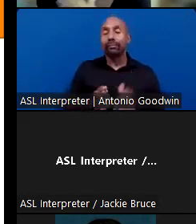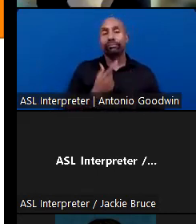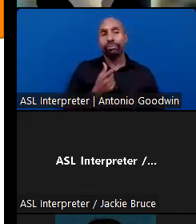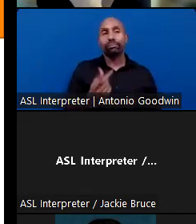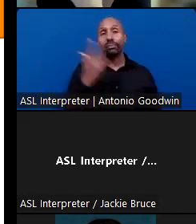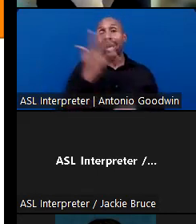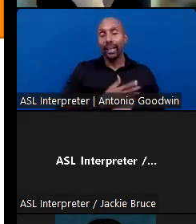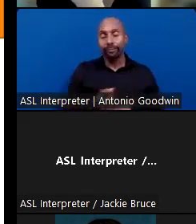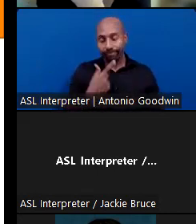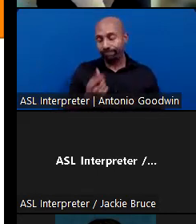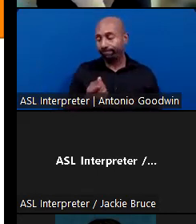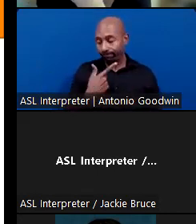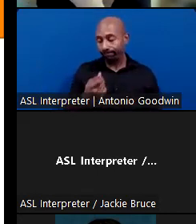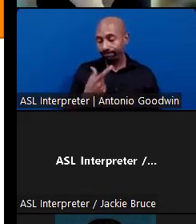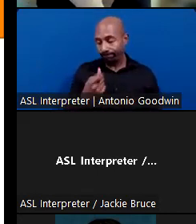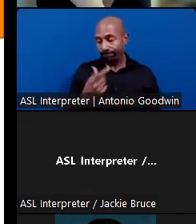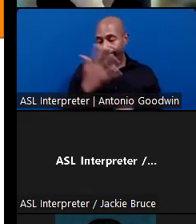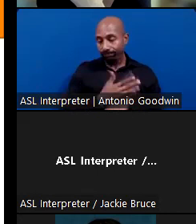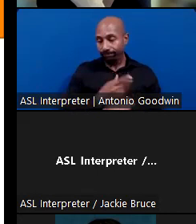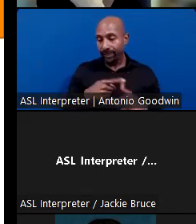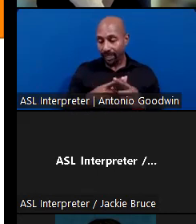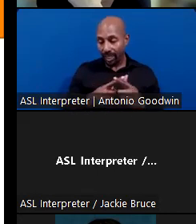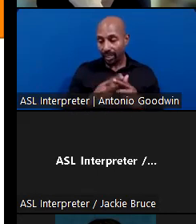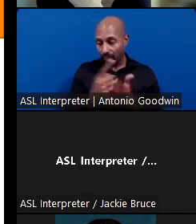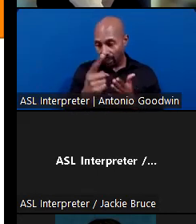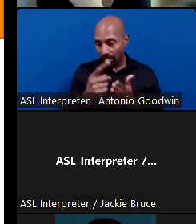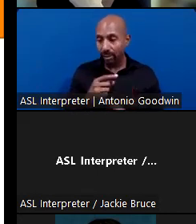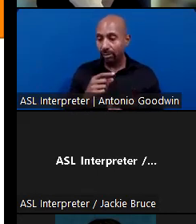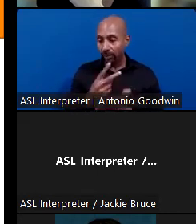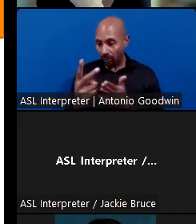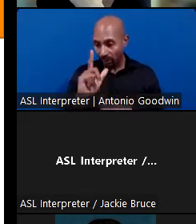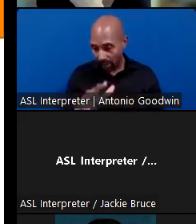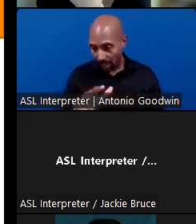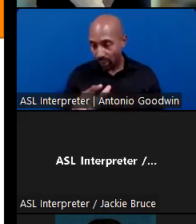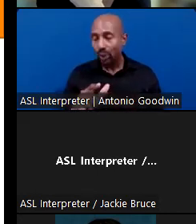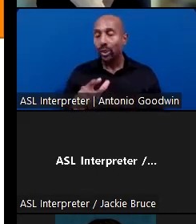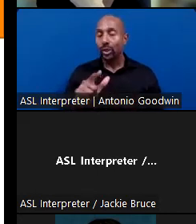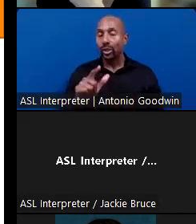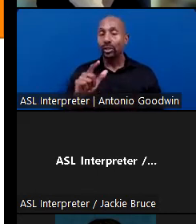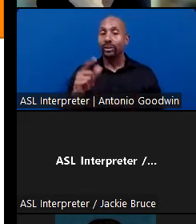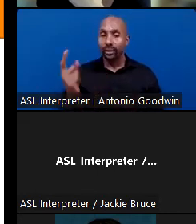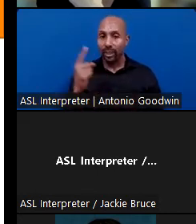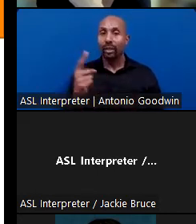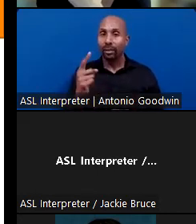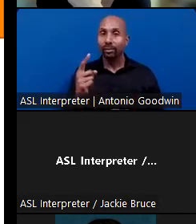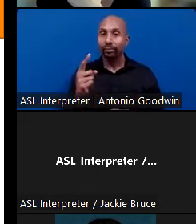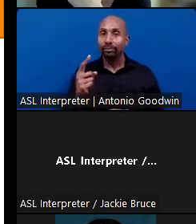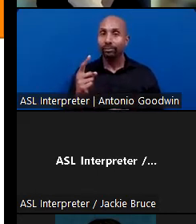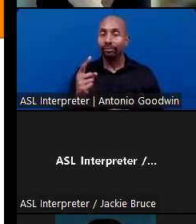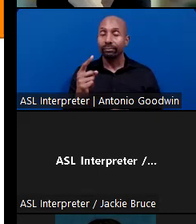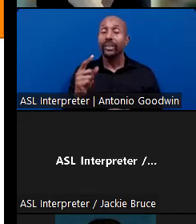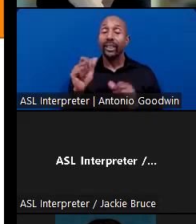pills, and sometimes a week or 2 later, some people will end up getting COVID